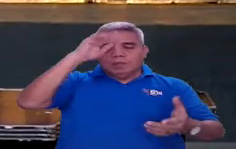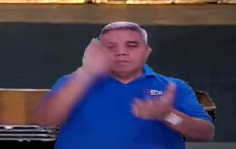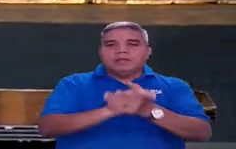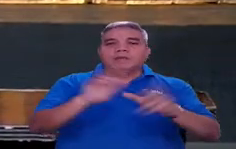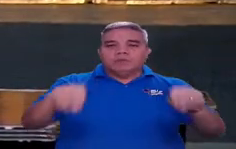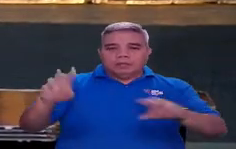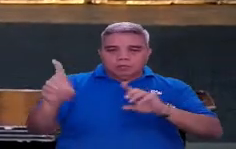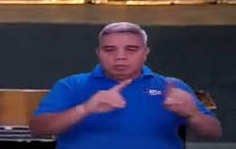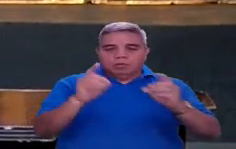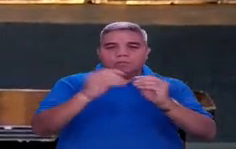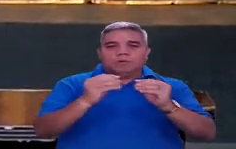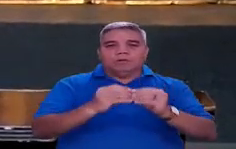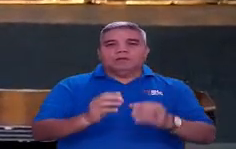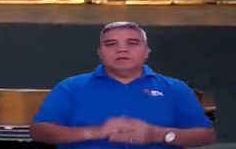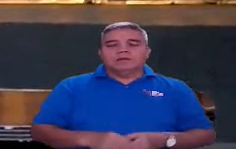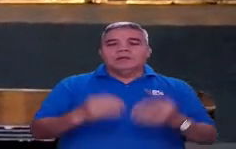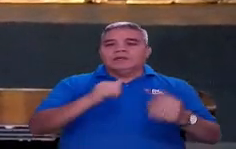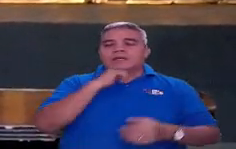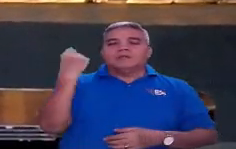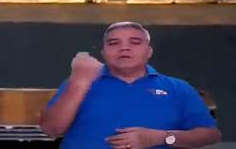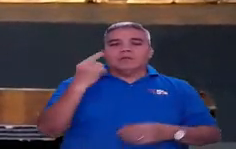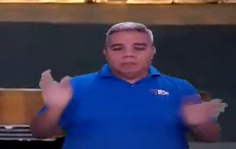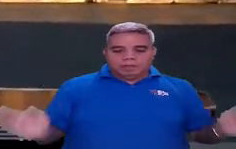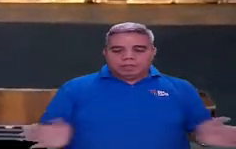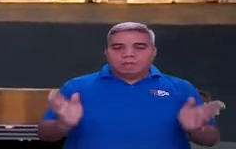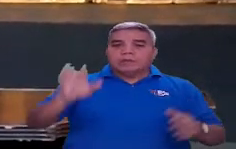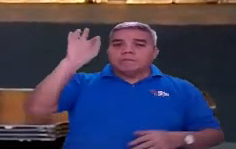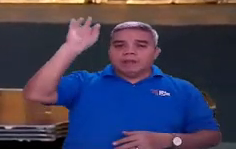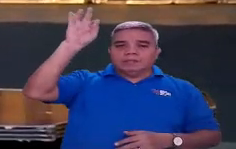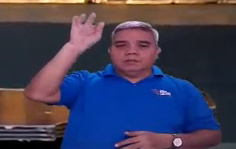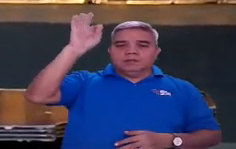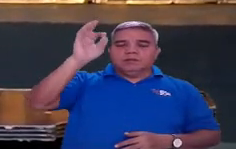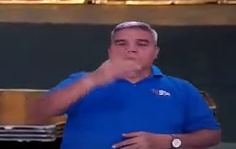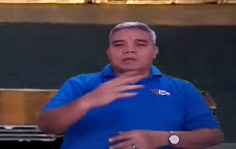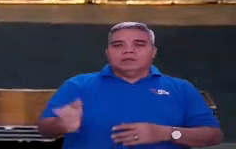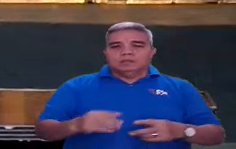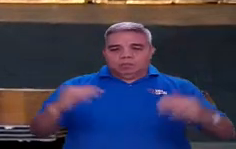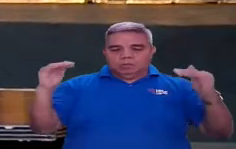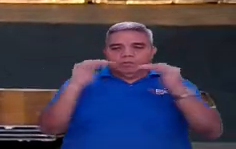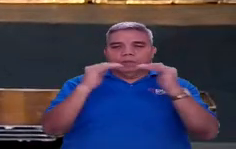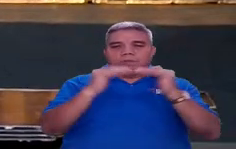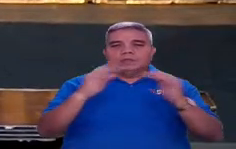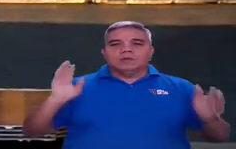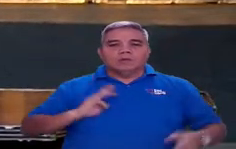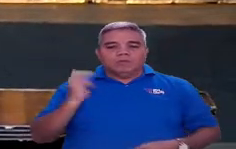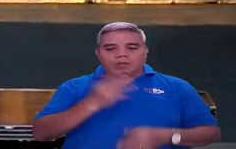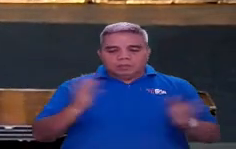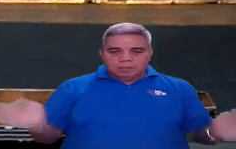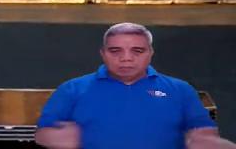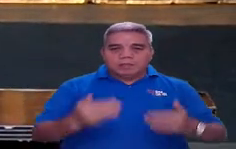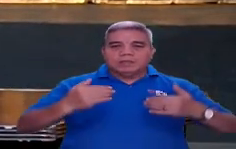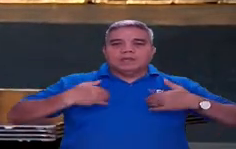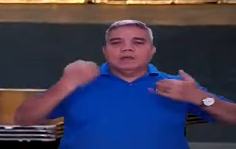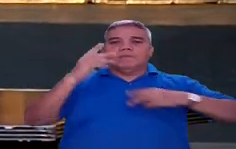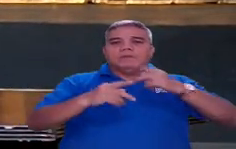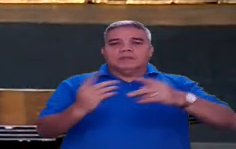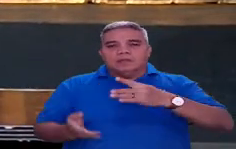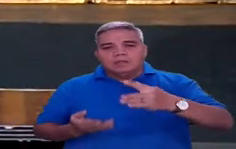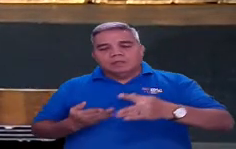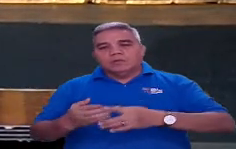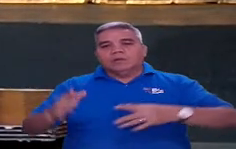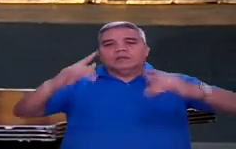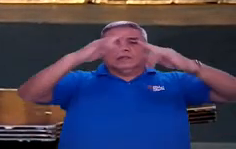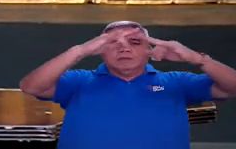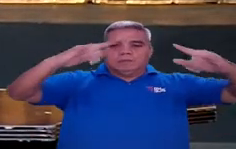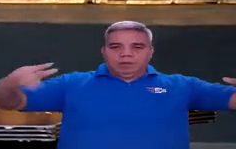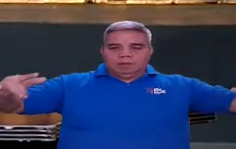believe we need to do more. And we're gonna not only encourage our pastors through conferences, we encourage our young people through our camps